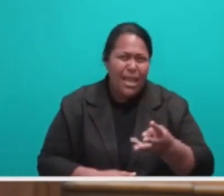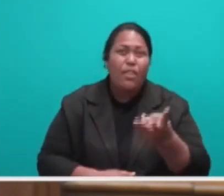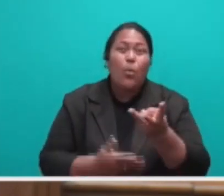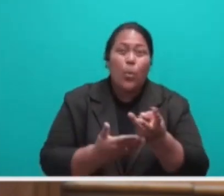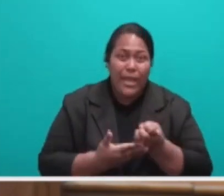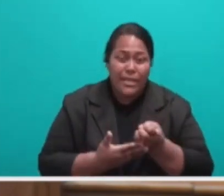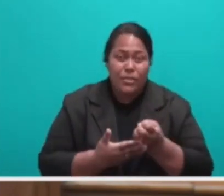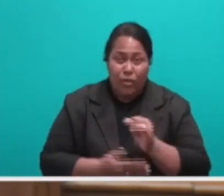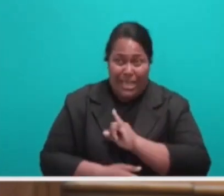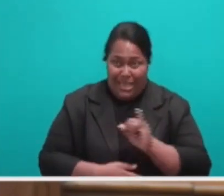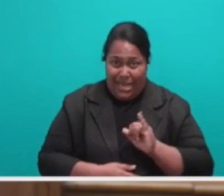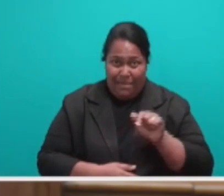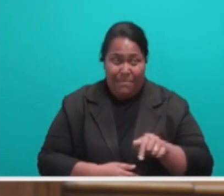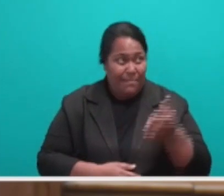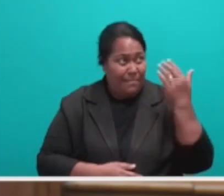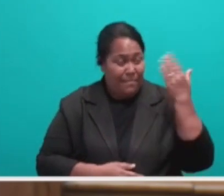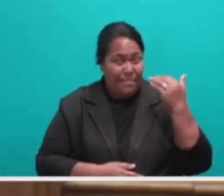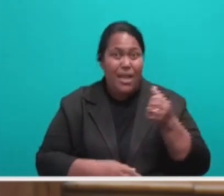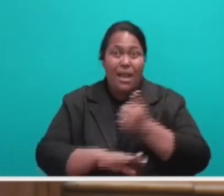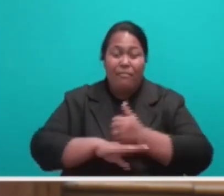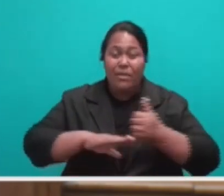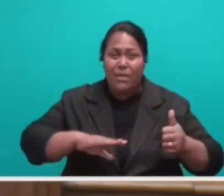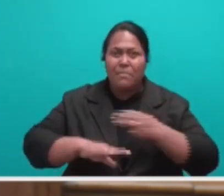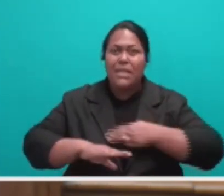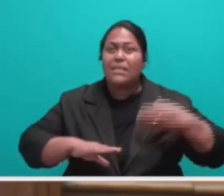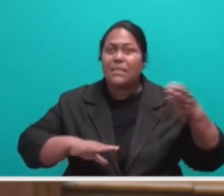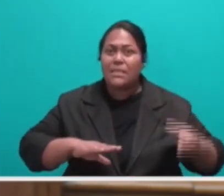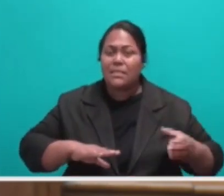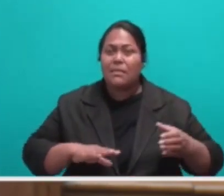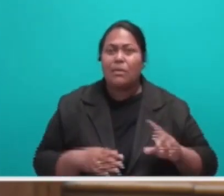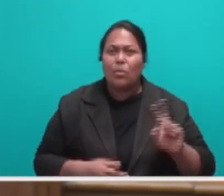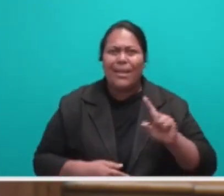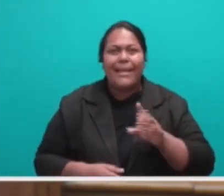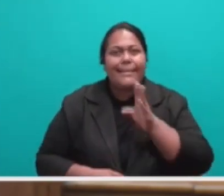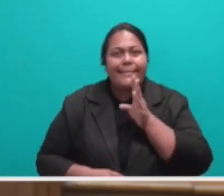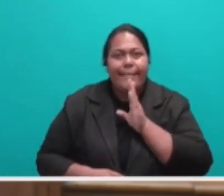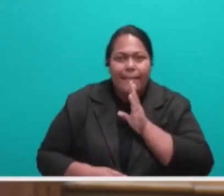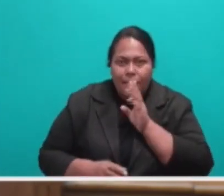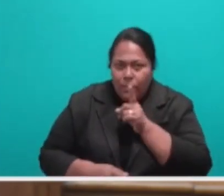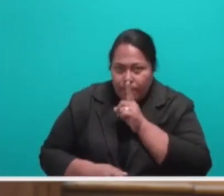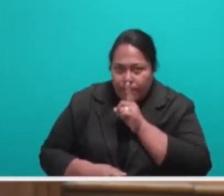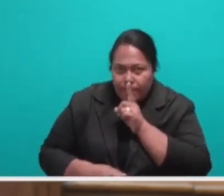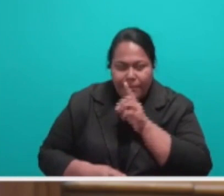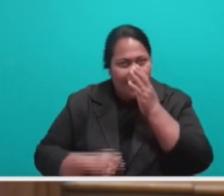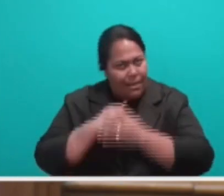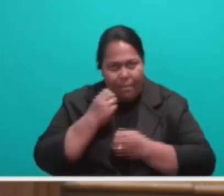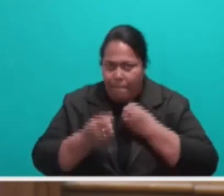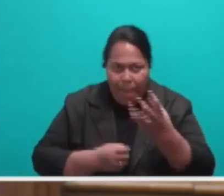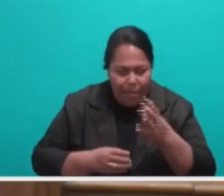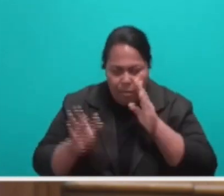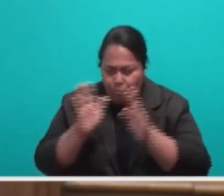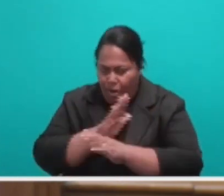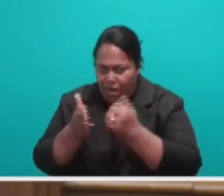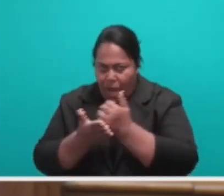salaries of the cabinet ministers were a state secret and paid through a private accounting